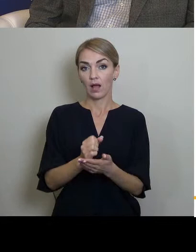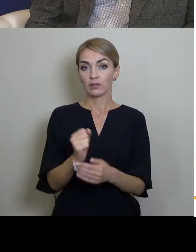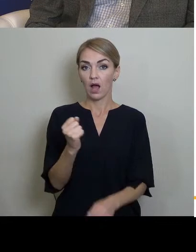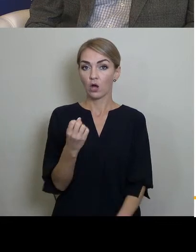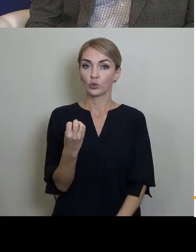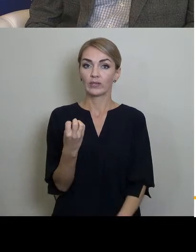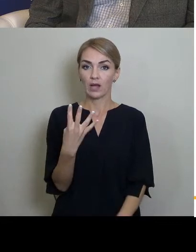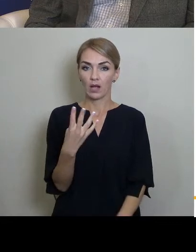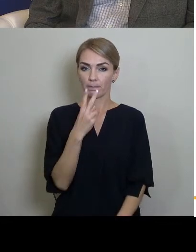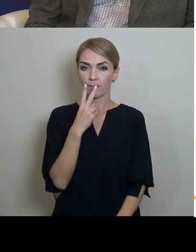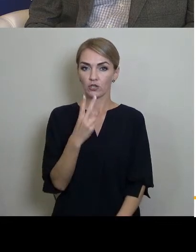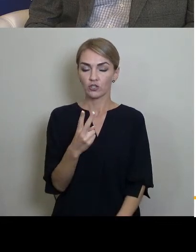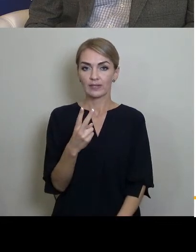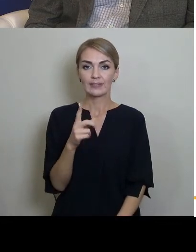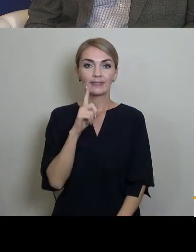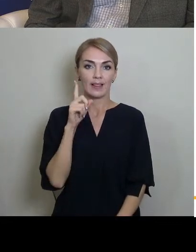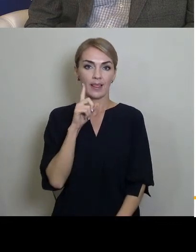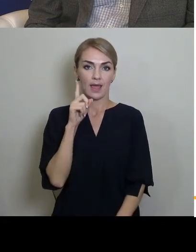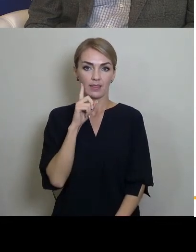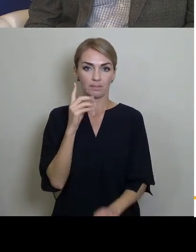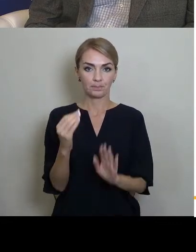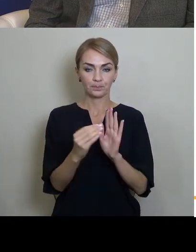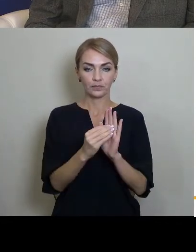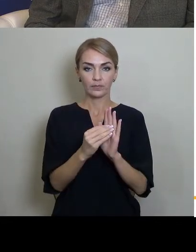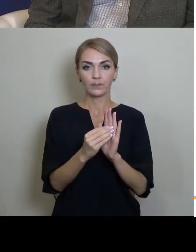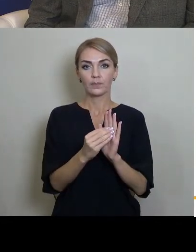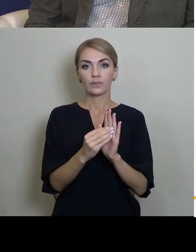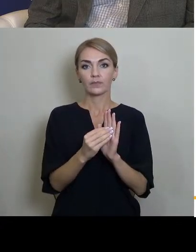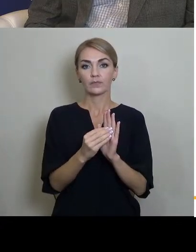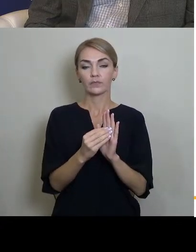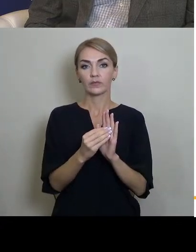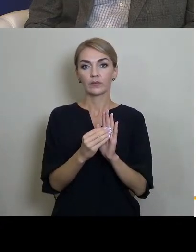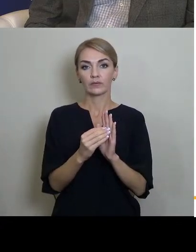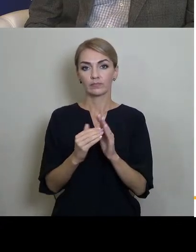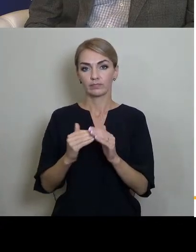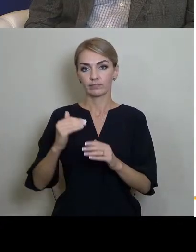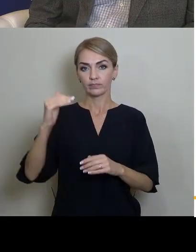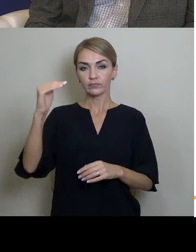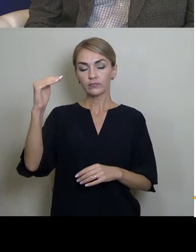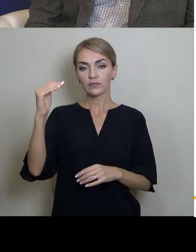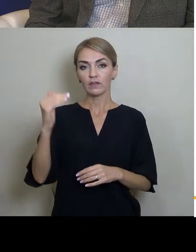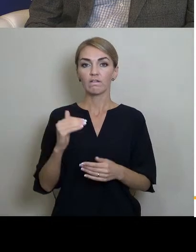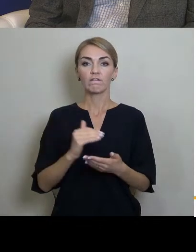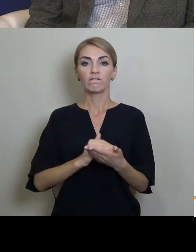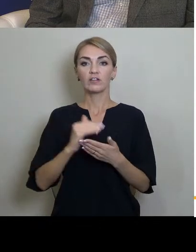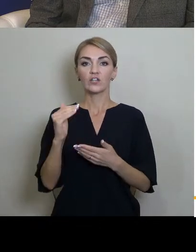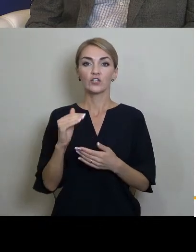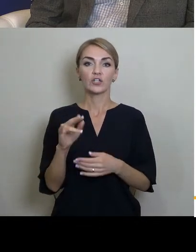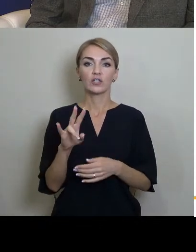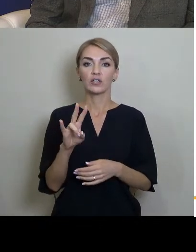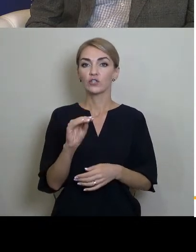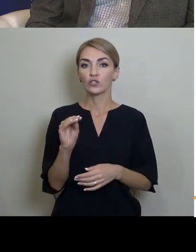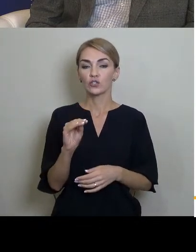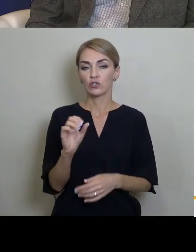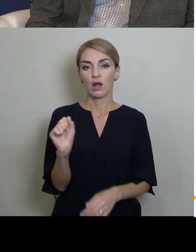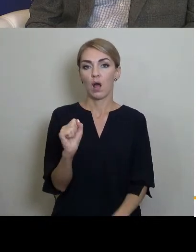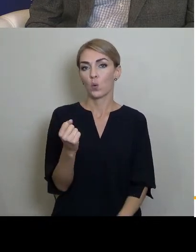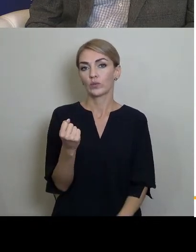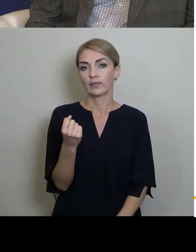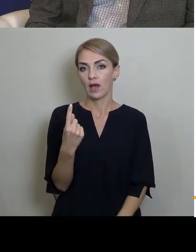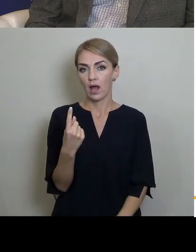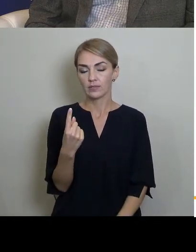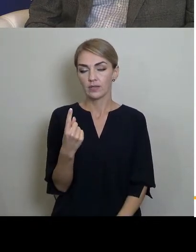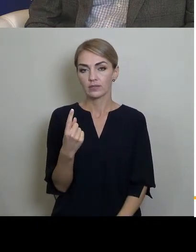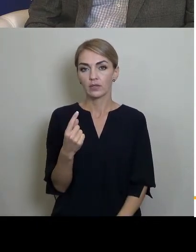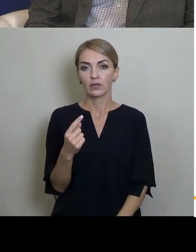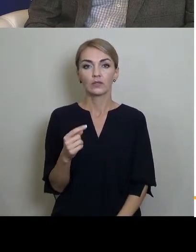number 3. And the candidate A14, marked with green, has been lifted even higher